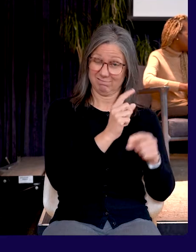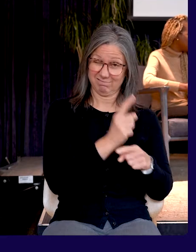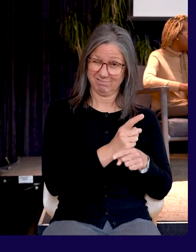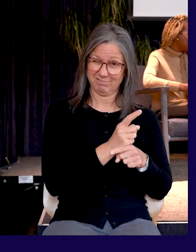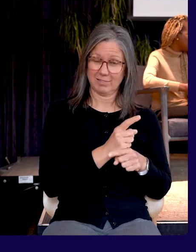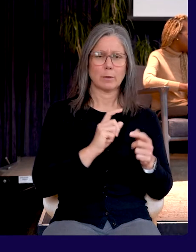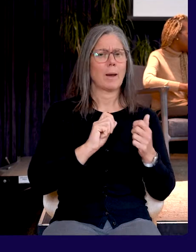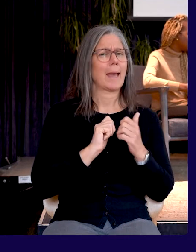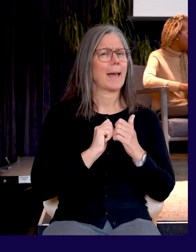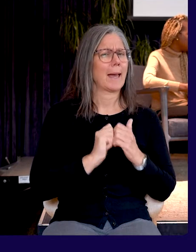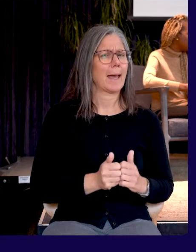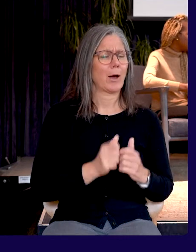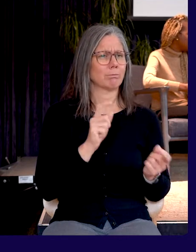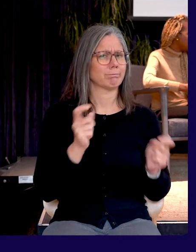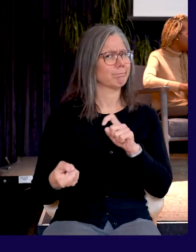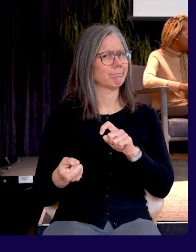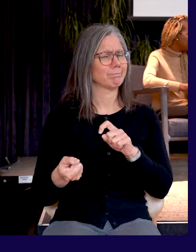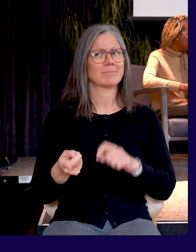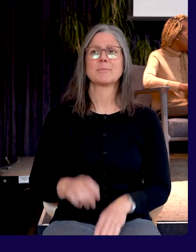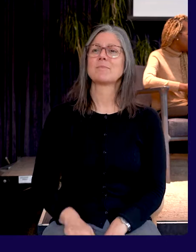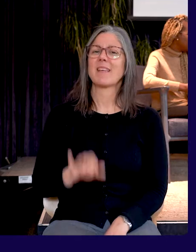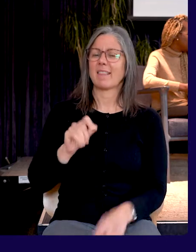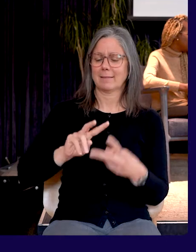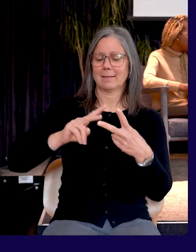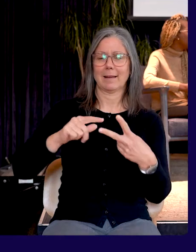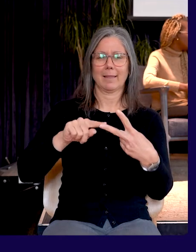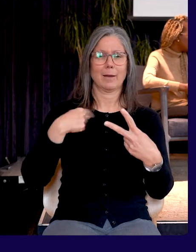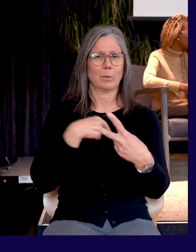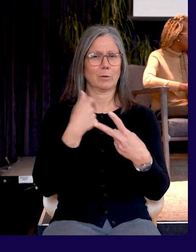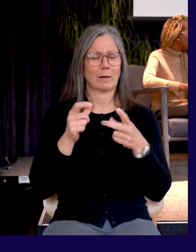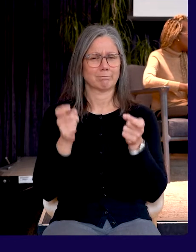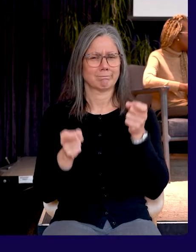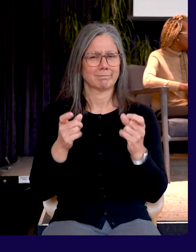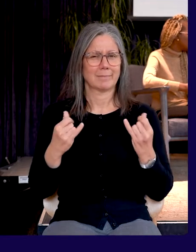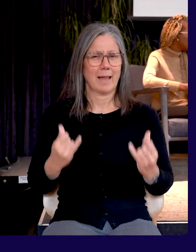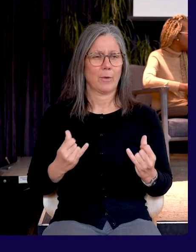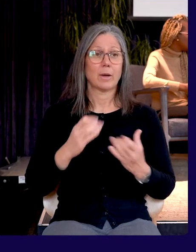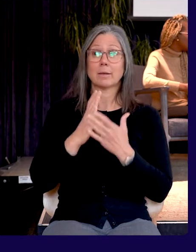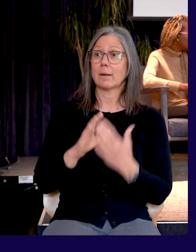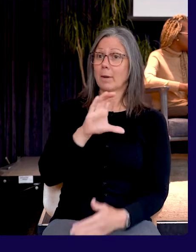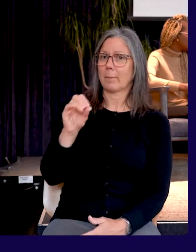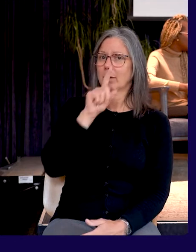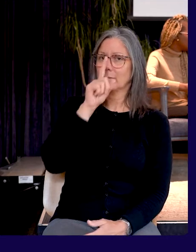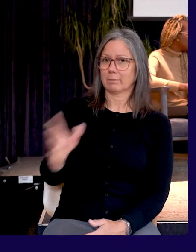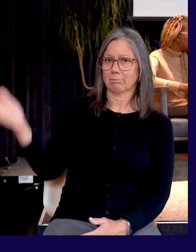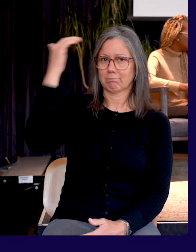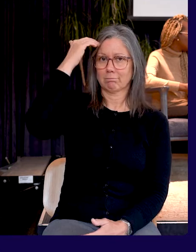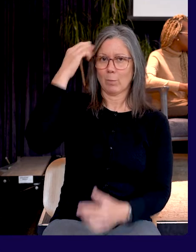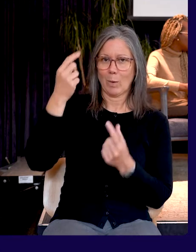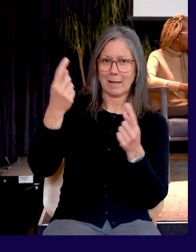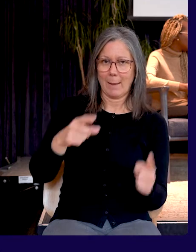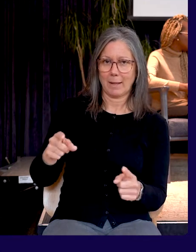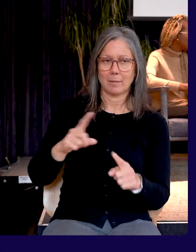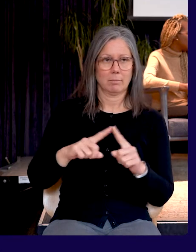So how do you do that? And that's what I think this is the second step that we're grappling with now. And some companies are really aware of it, but they're